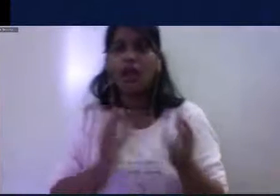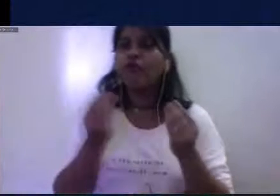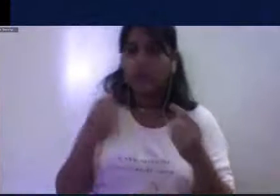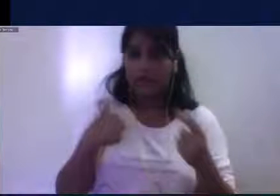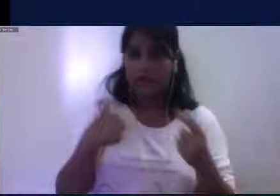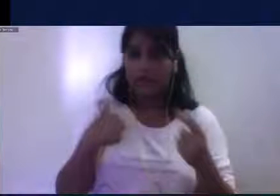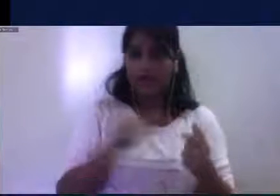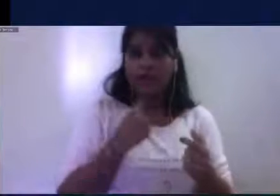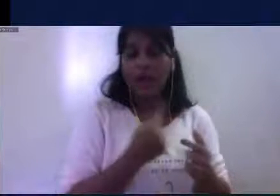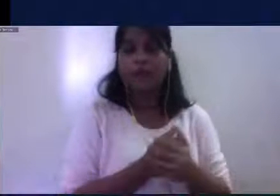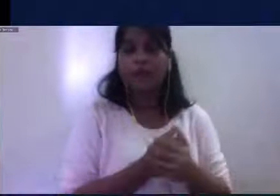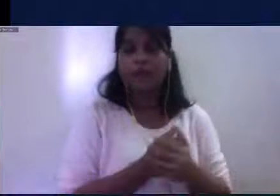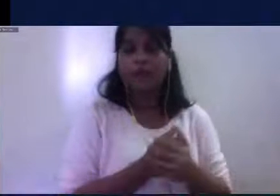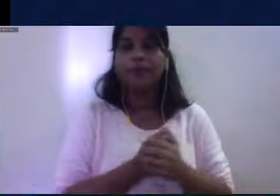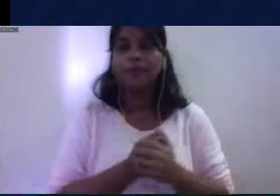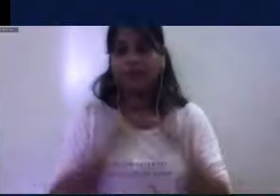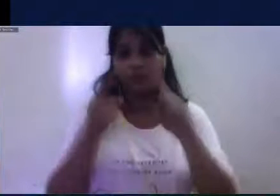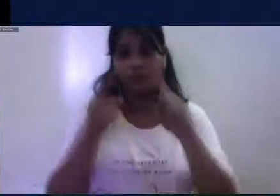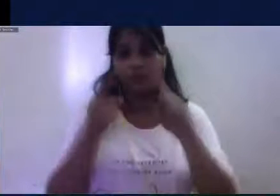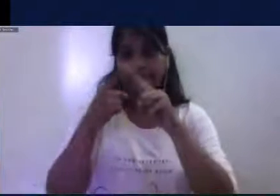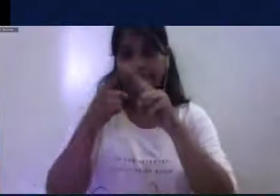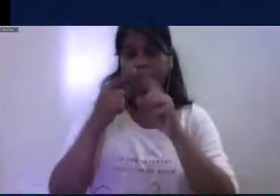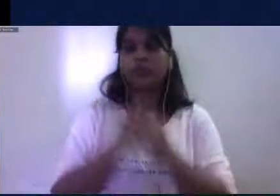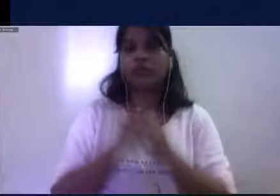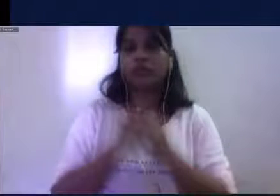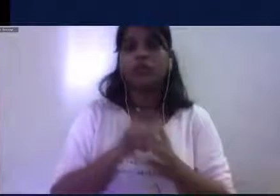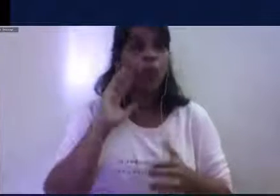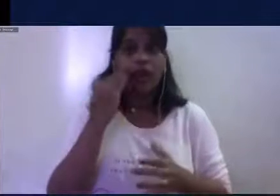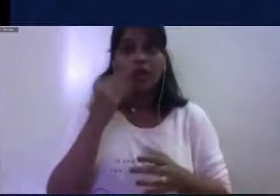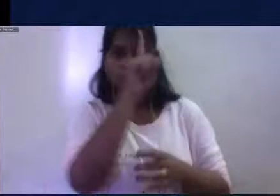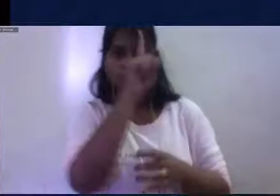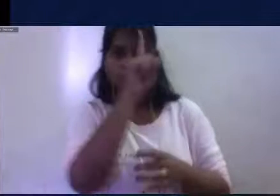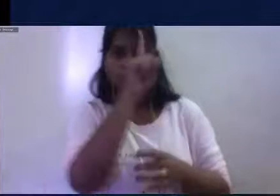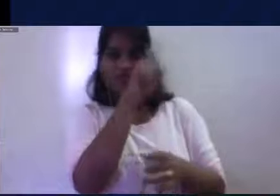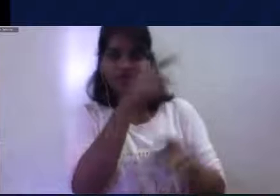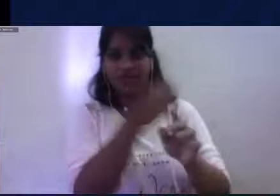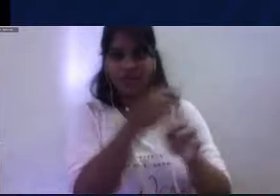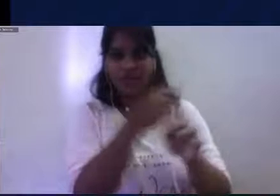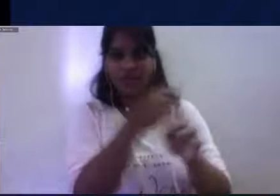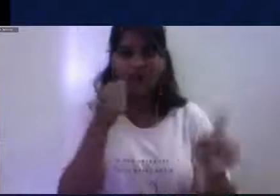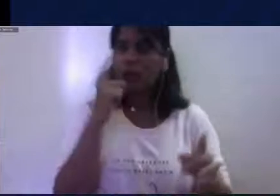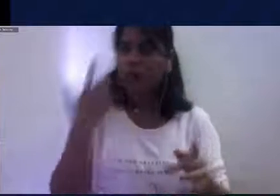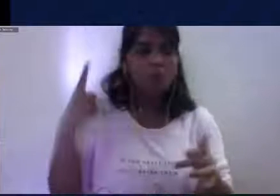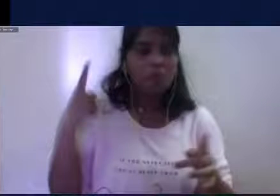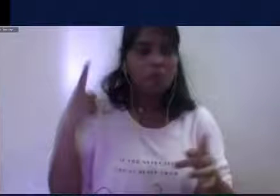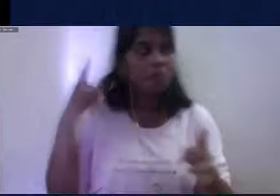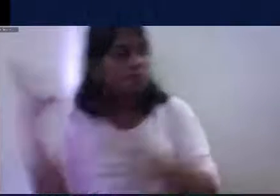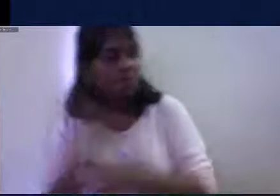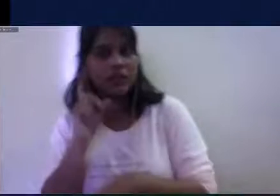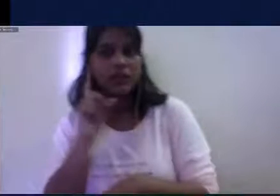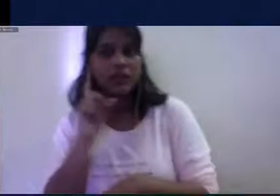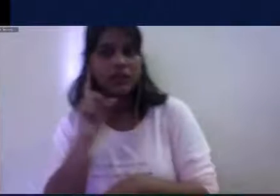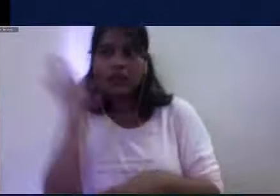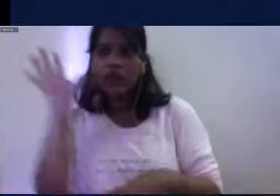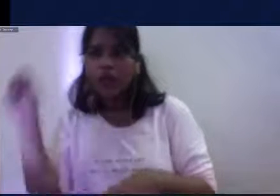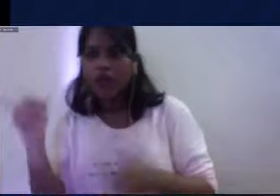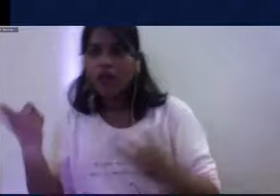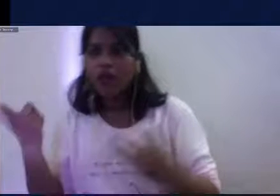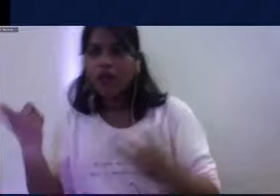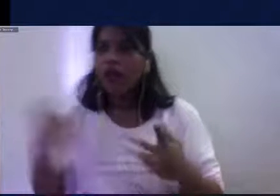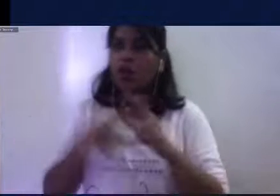here. One, when the doorbell would ring, this lady would not be able to hear anything and would not be able